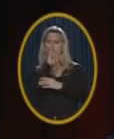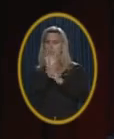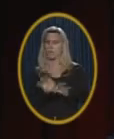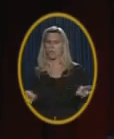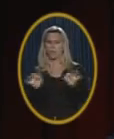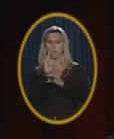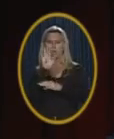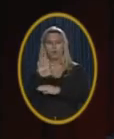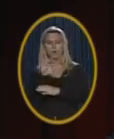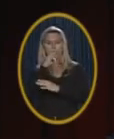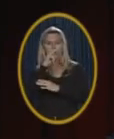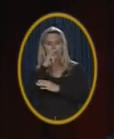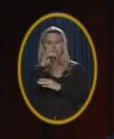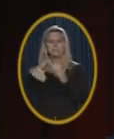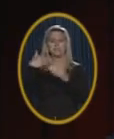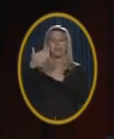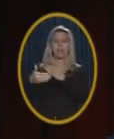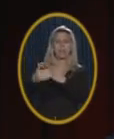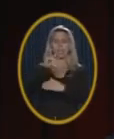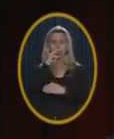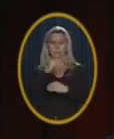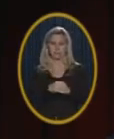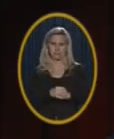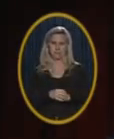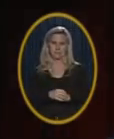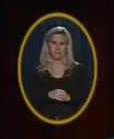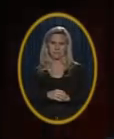your kids and your grandchildren. So,